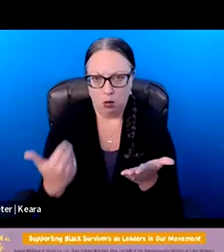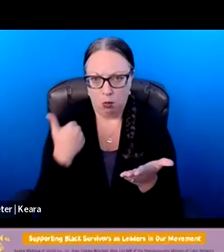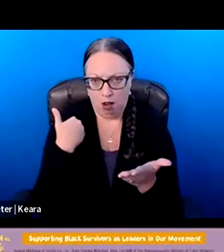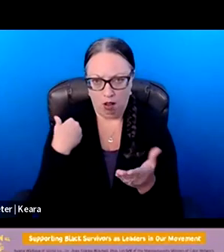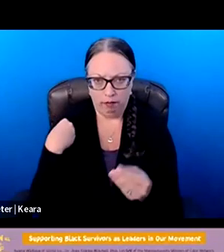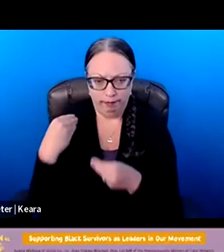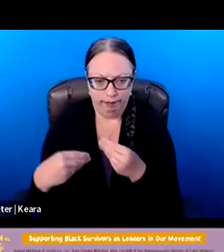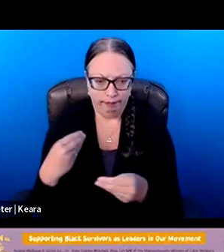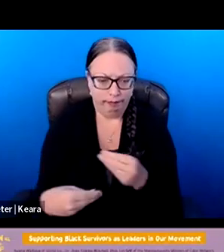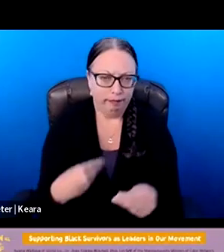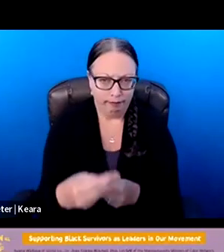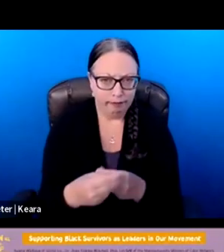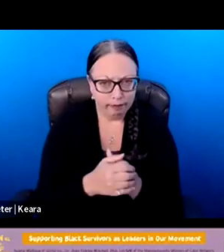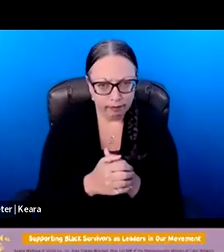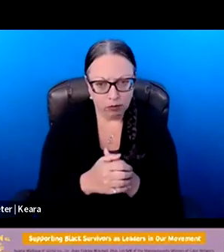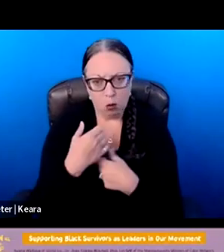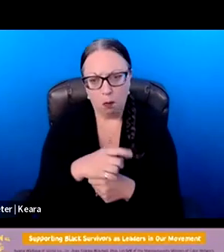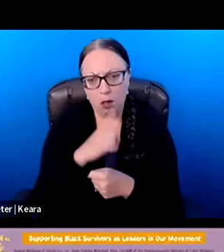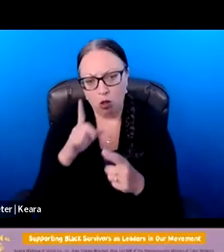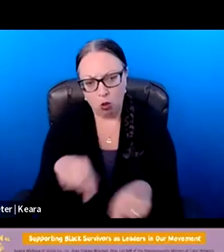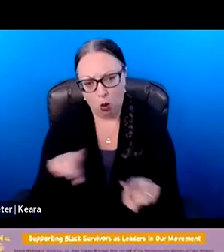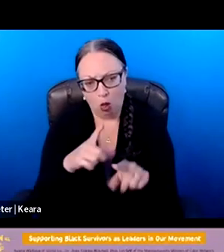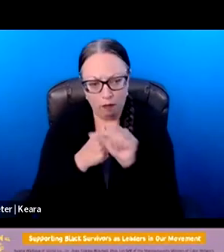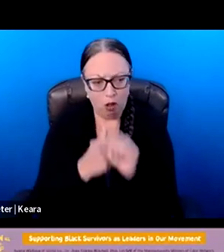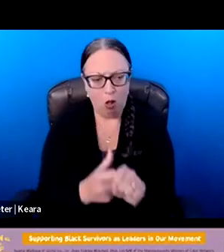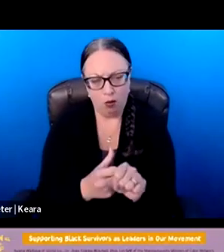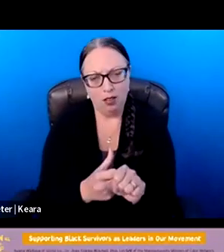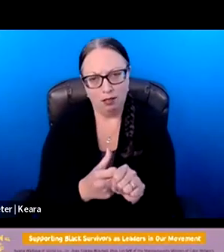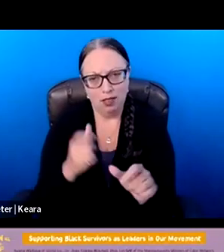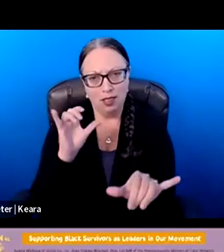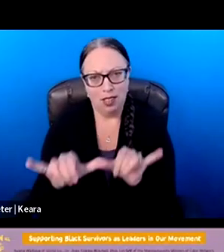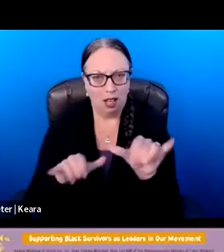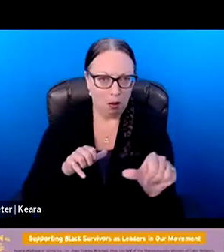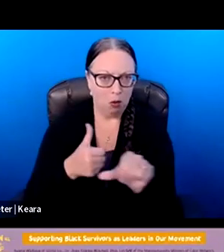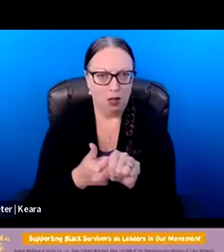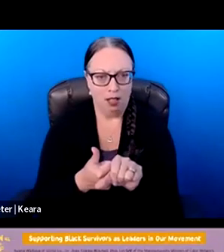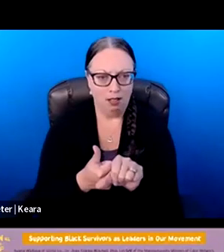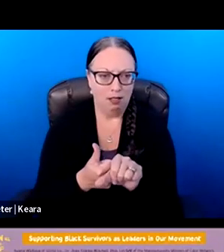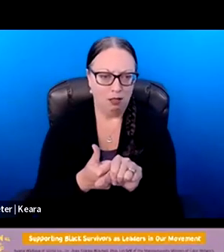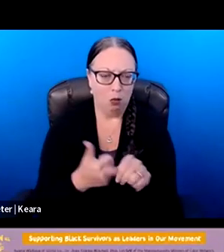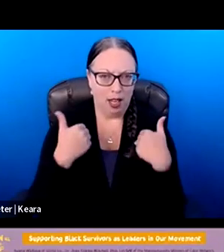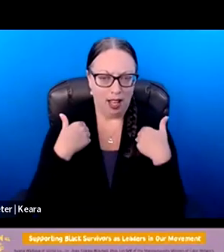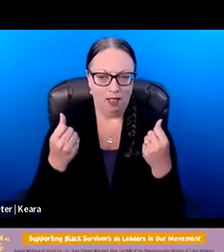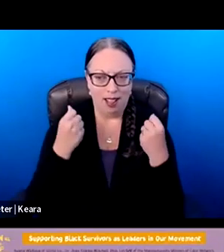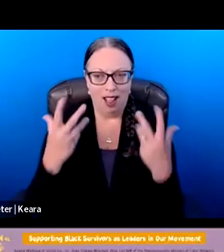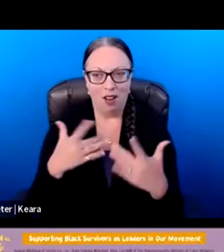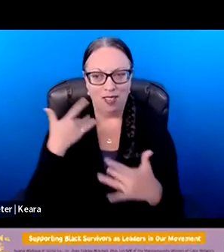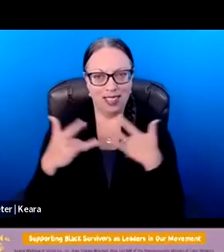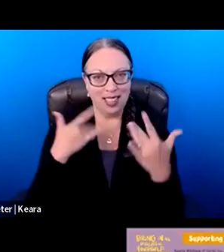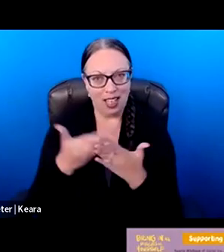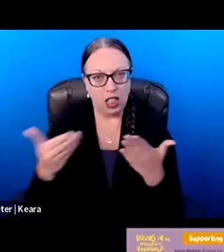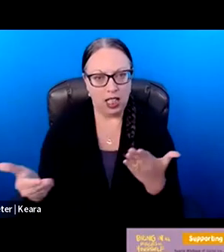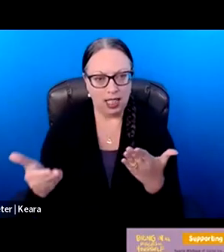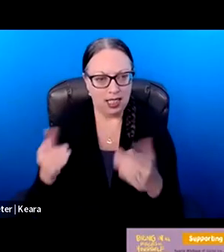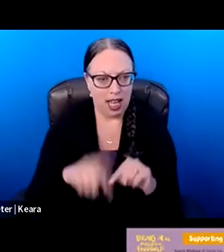pike. So just making sure that you all are following us and staying up to date what we have going on. We have a lot of exciting things that I can't speak about just yet, but we have a